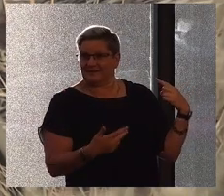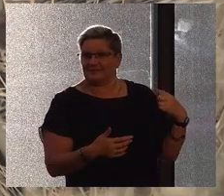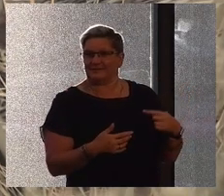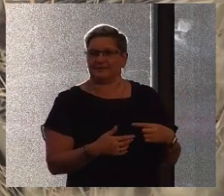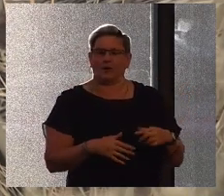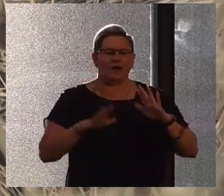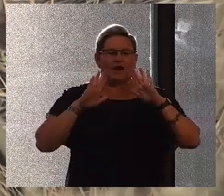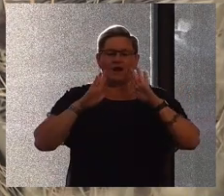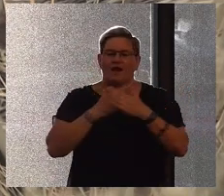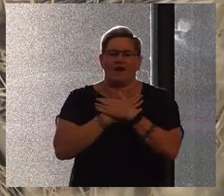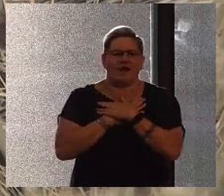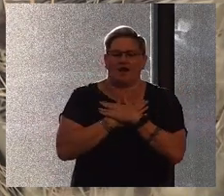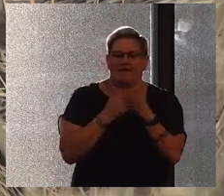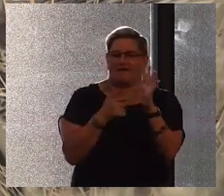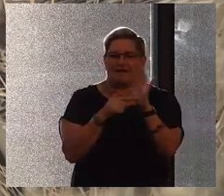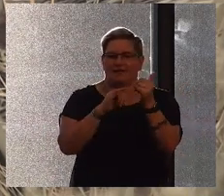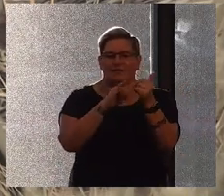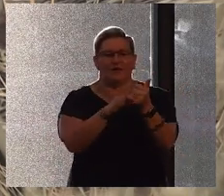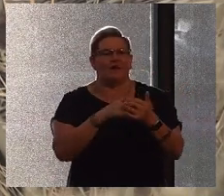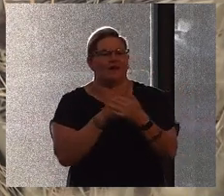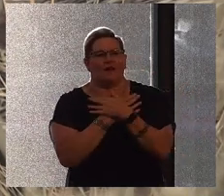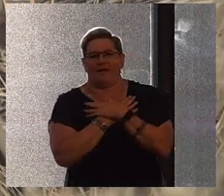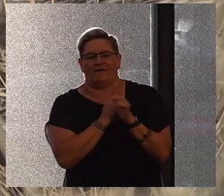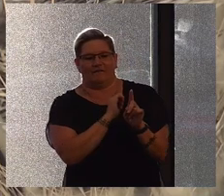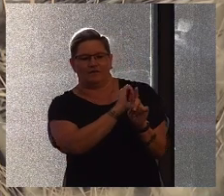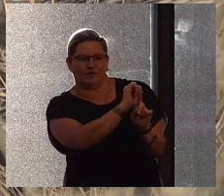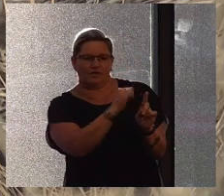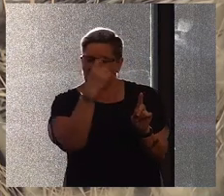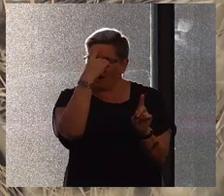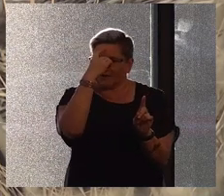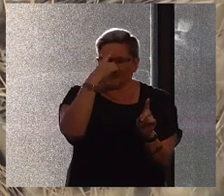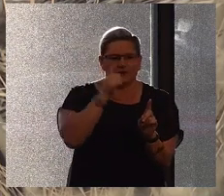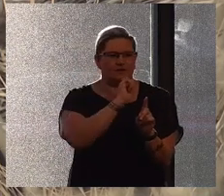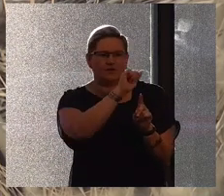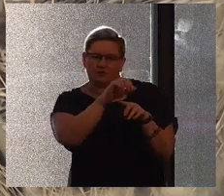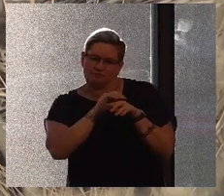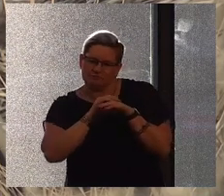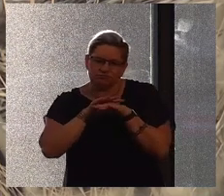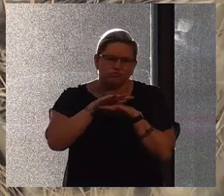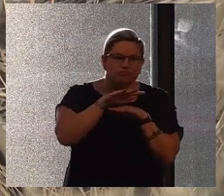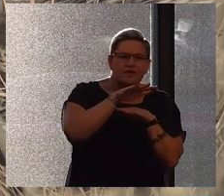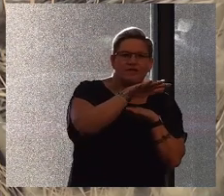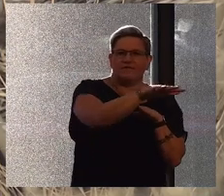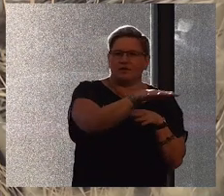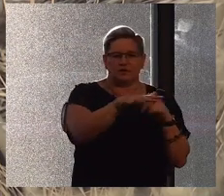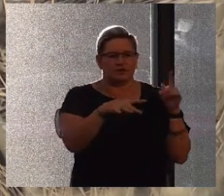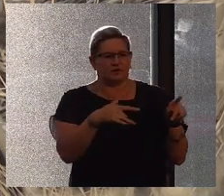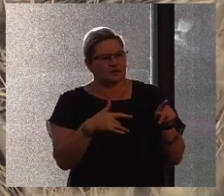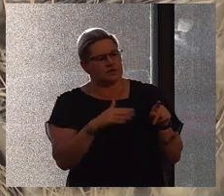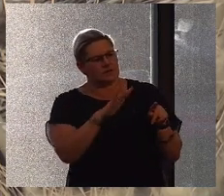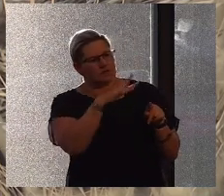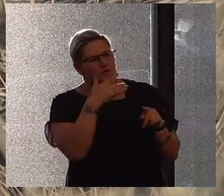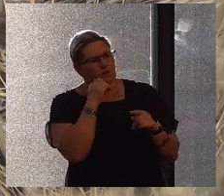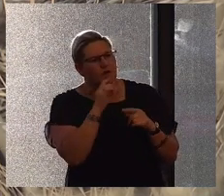how much we love everything she stands for. You know, when there's a woman out there influencing a national election, it's worth having a look at